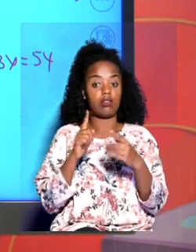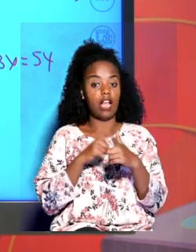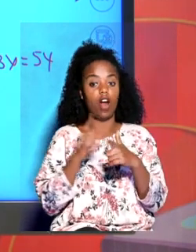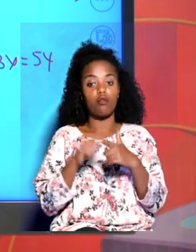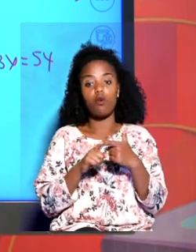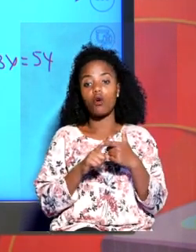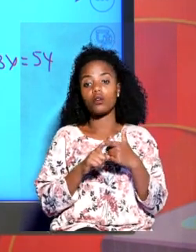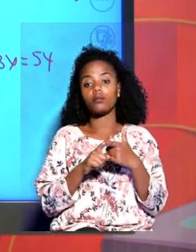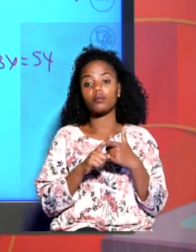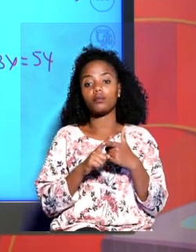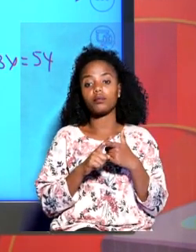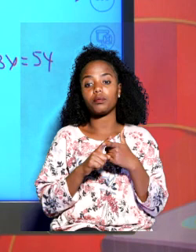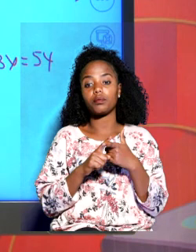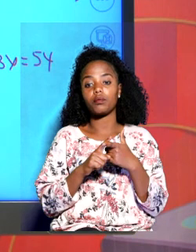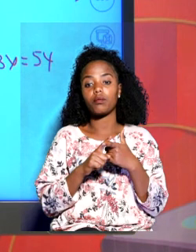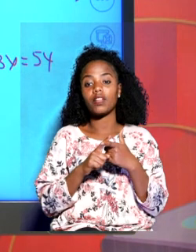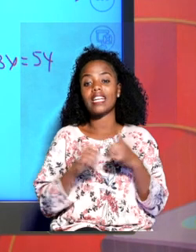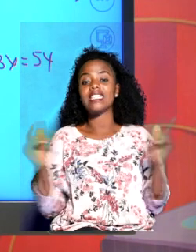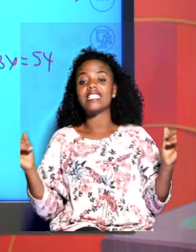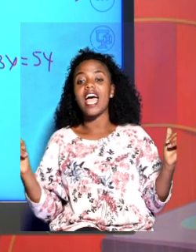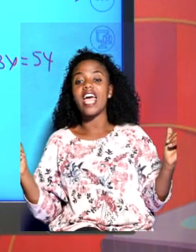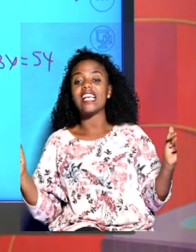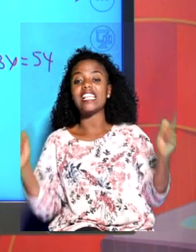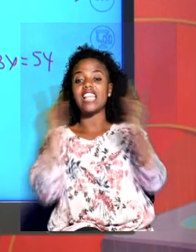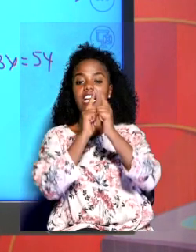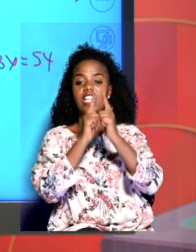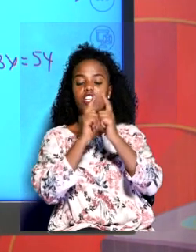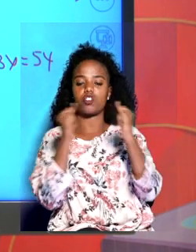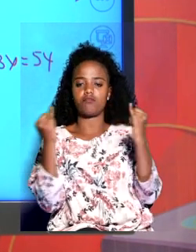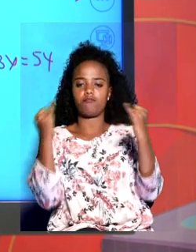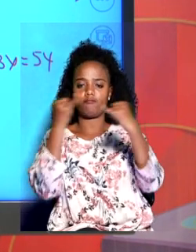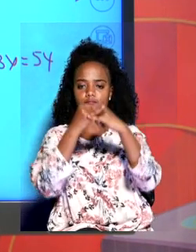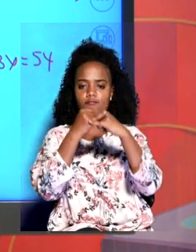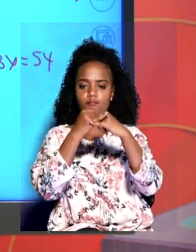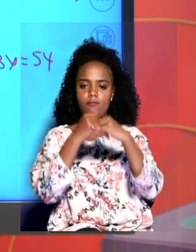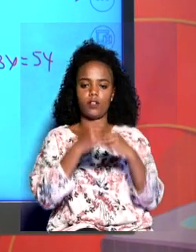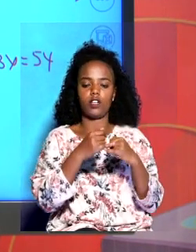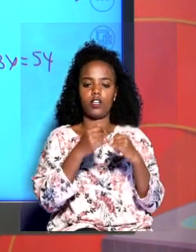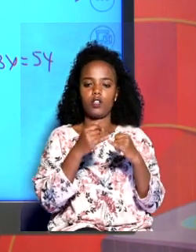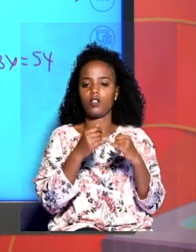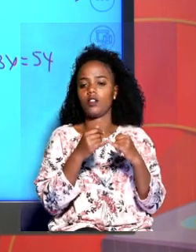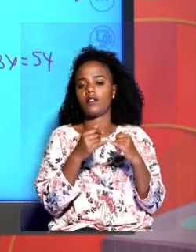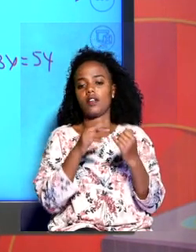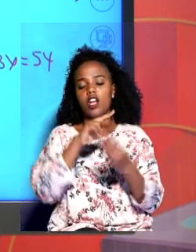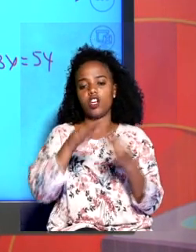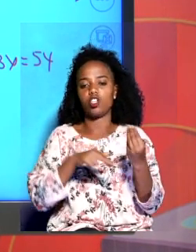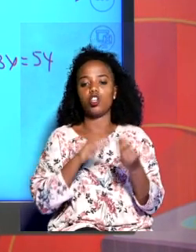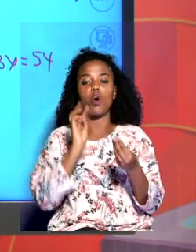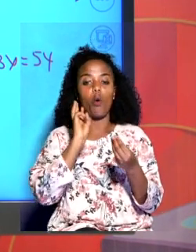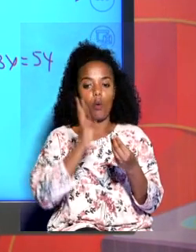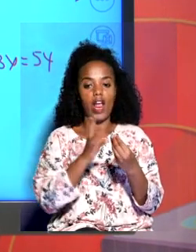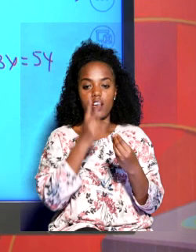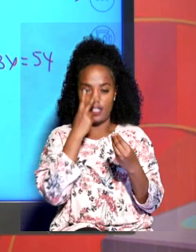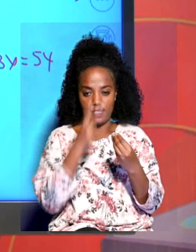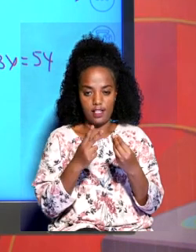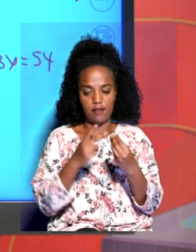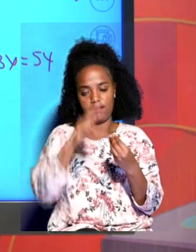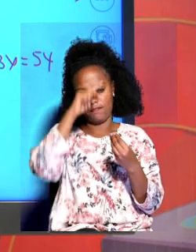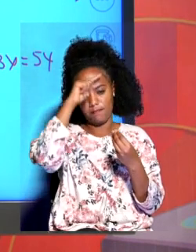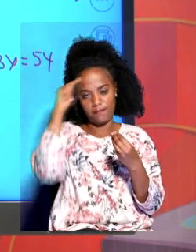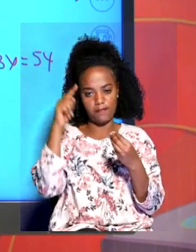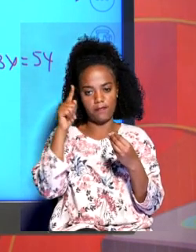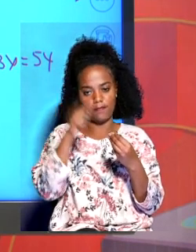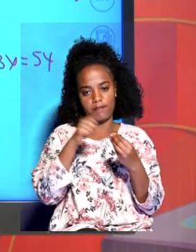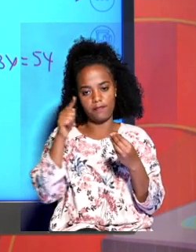the intersection of the regions will be this part. You will have this part.